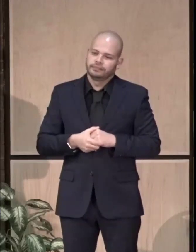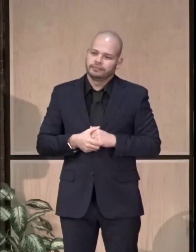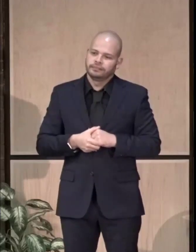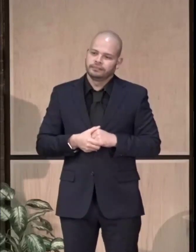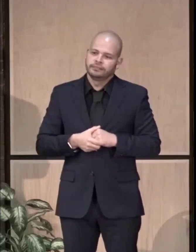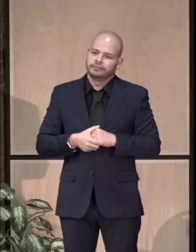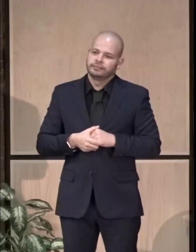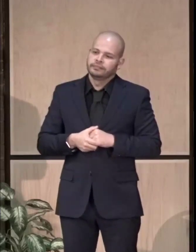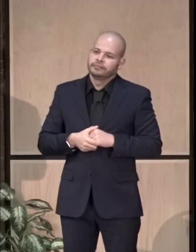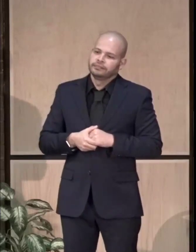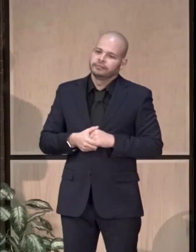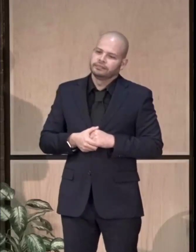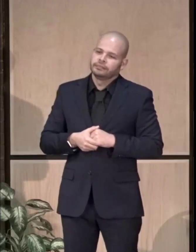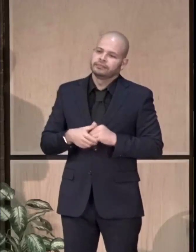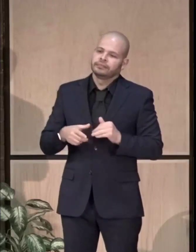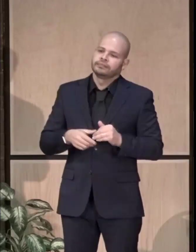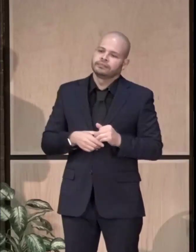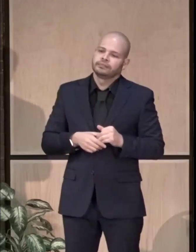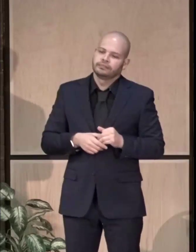Let's turn to page